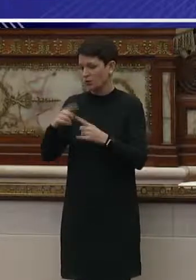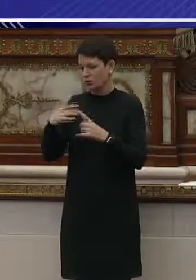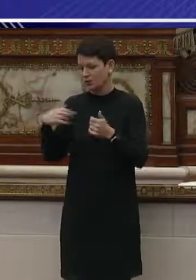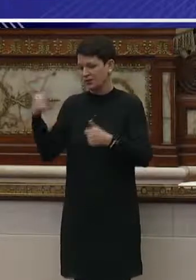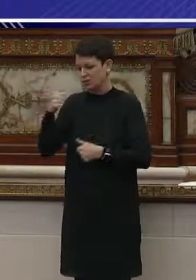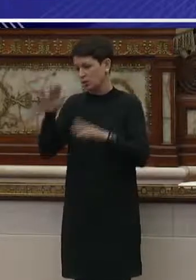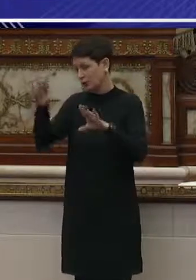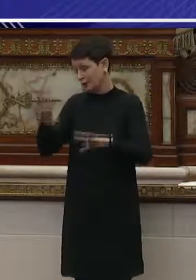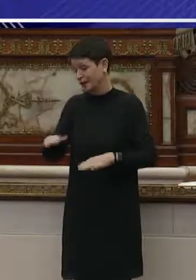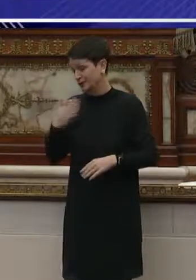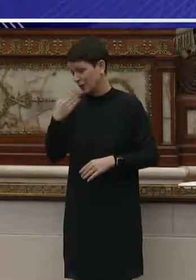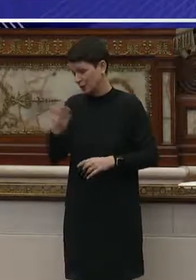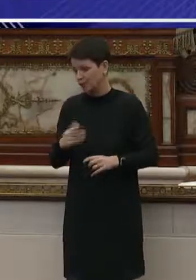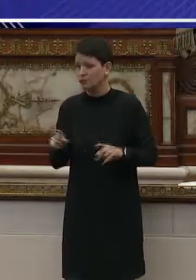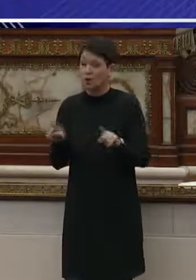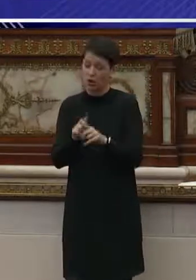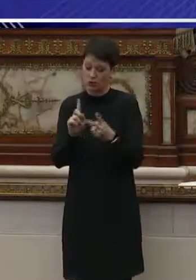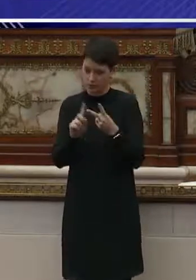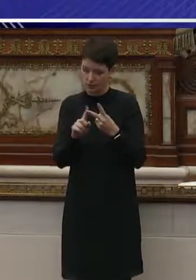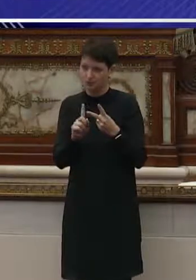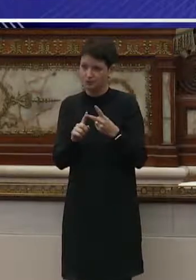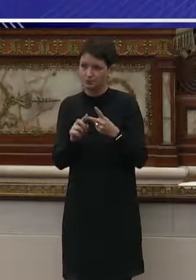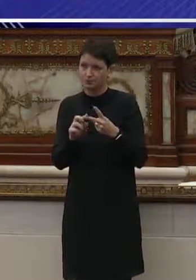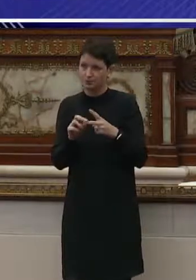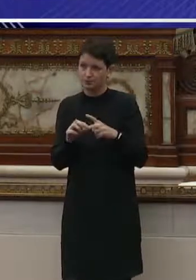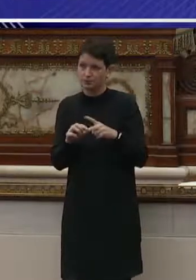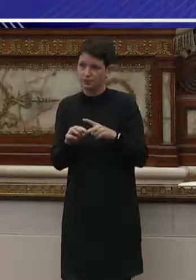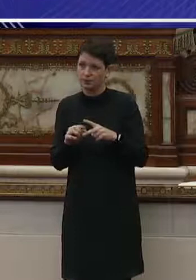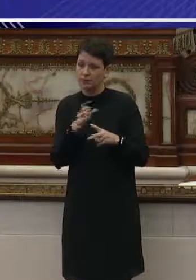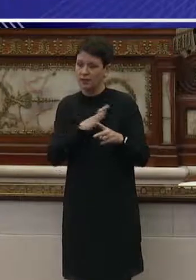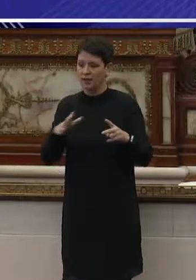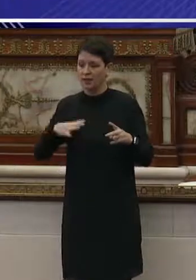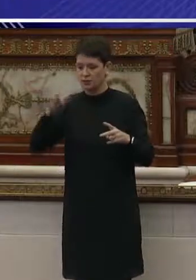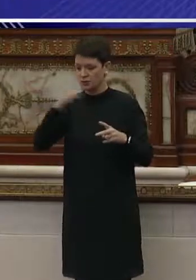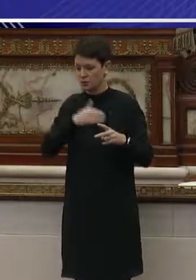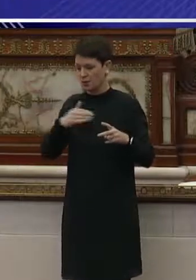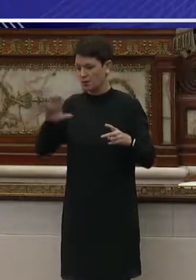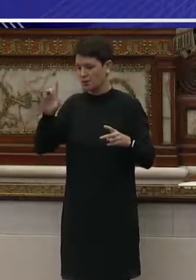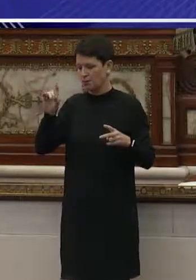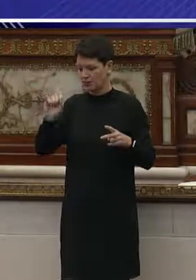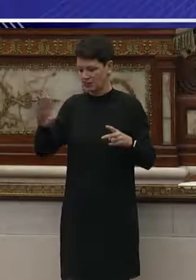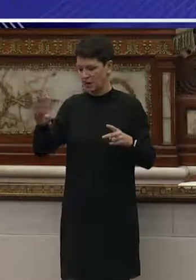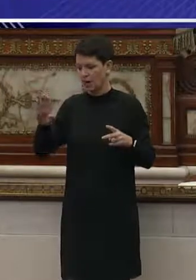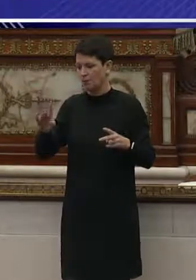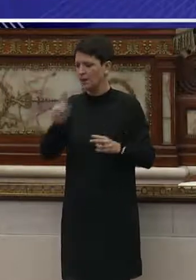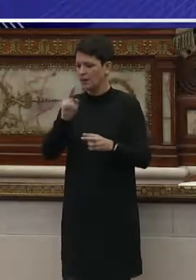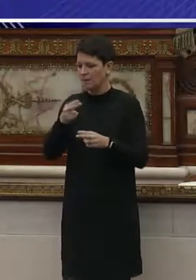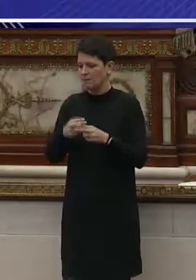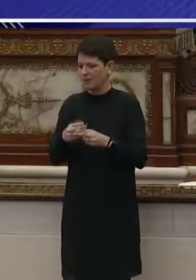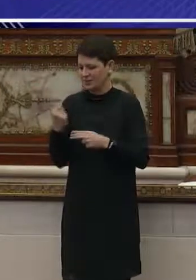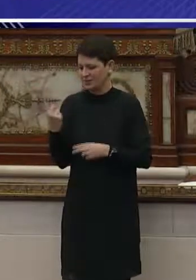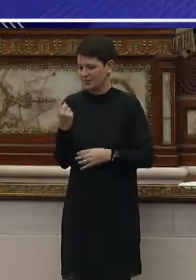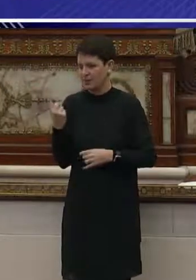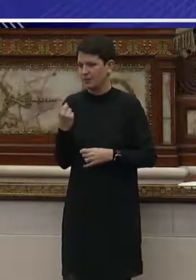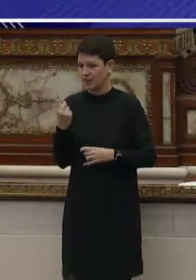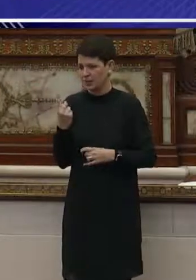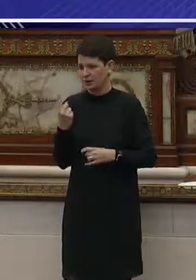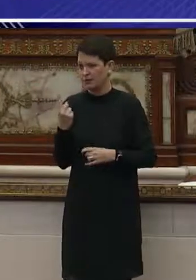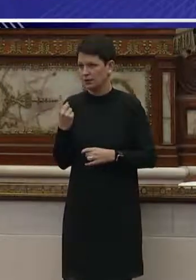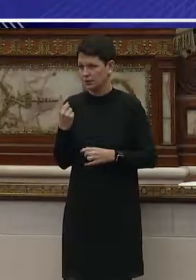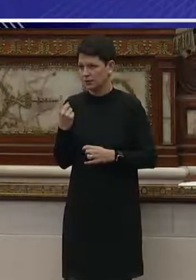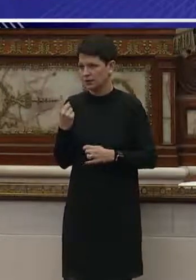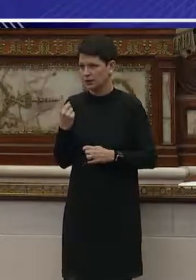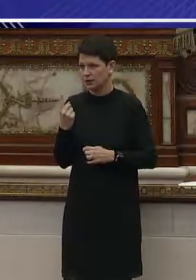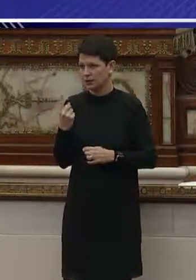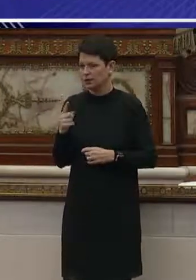chair, that would be great. In addition to that, Councilmember Dom noted something that has also